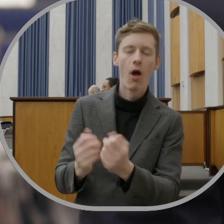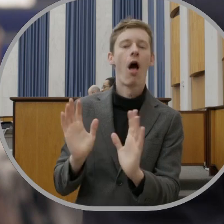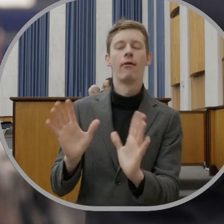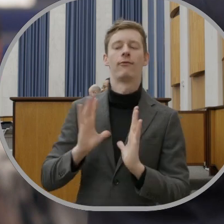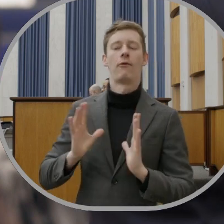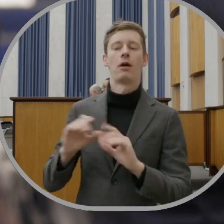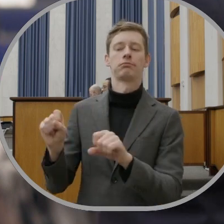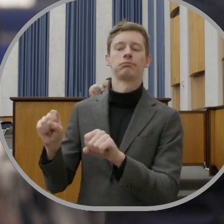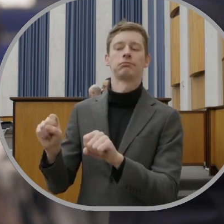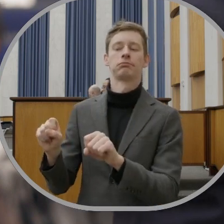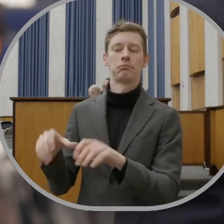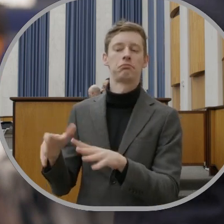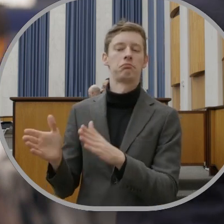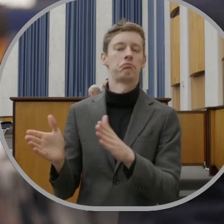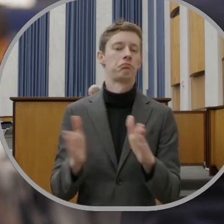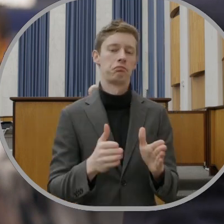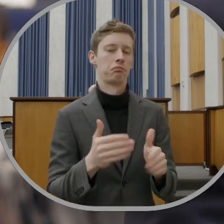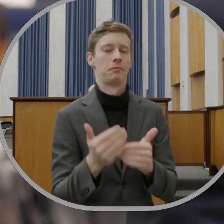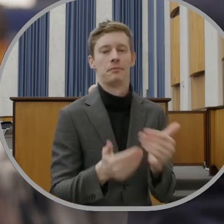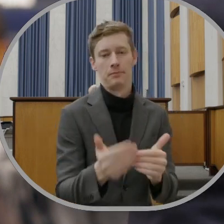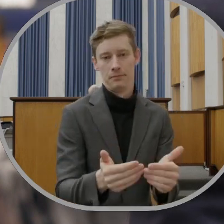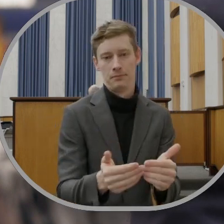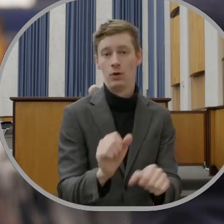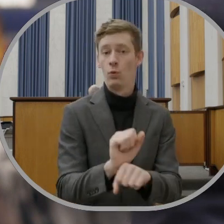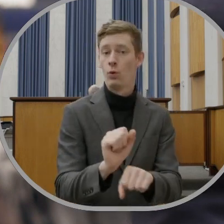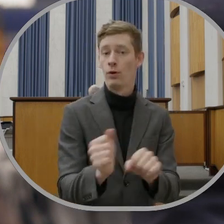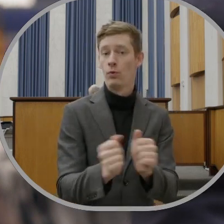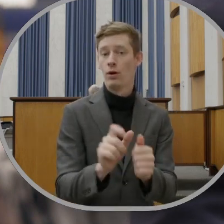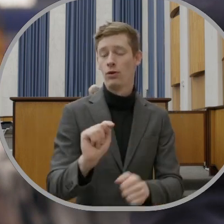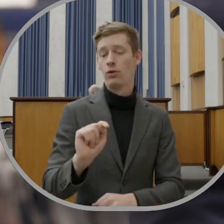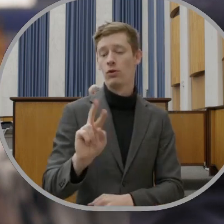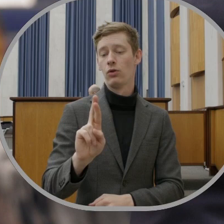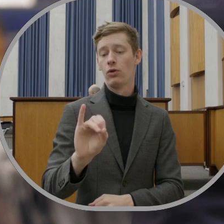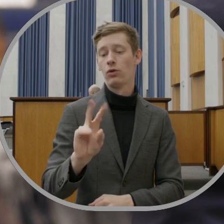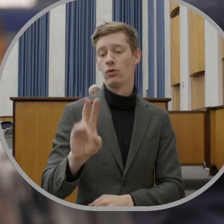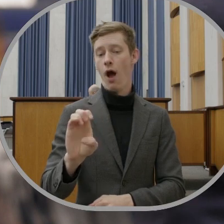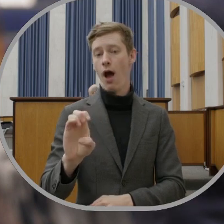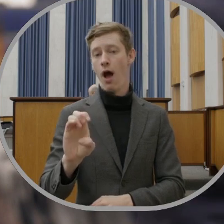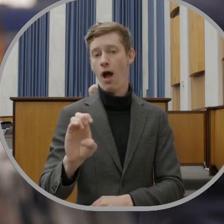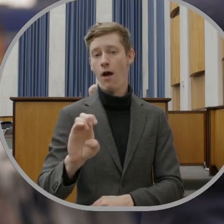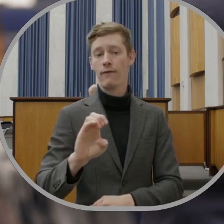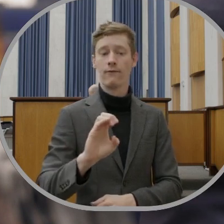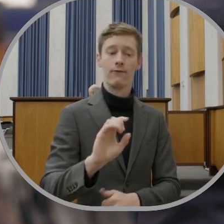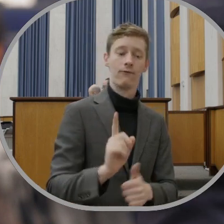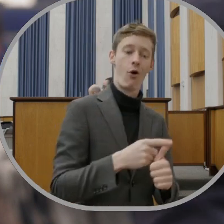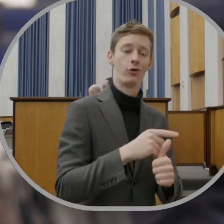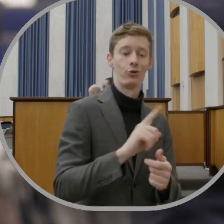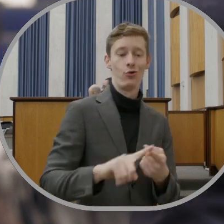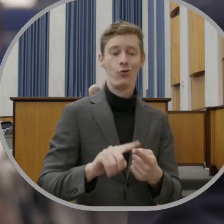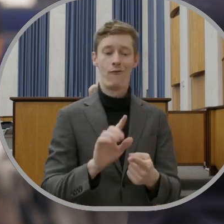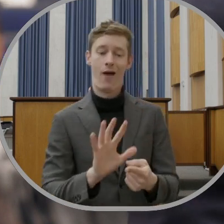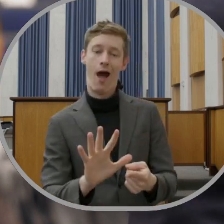need. So, working with Thrive Birth to Five, we are establishing